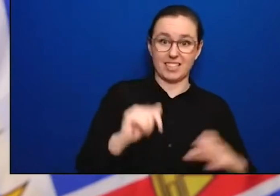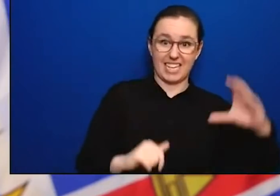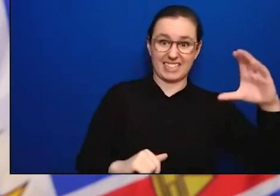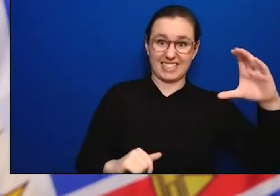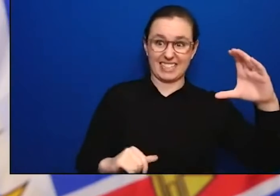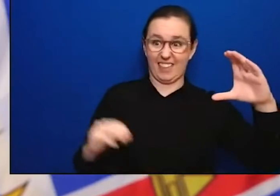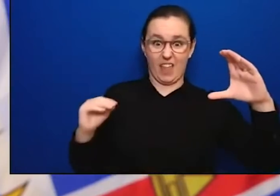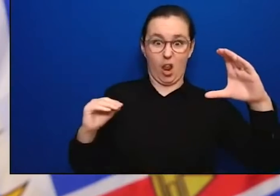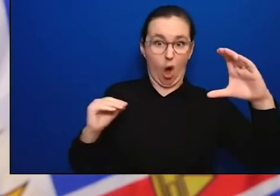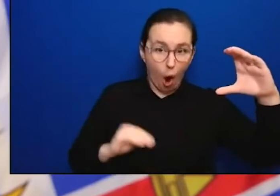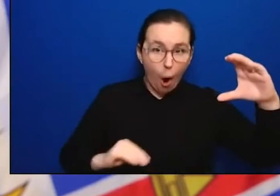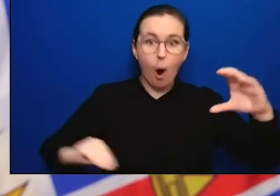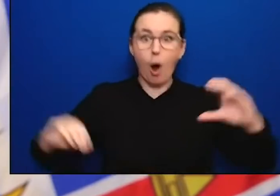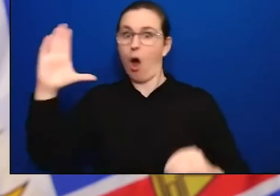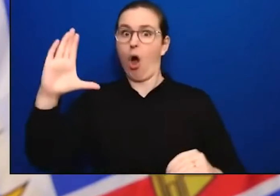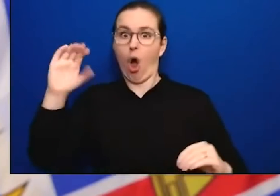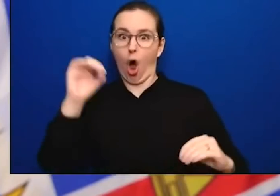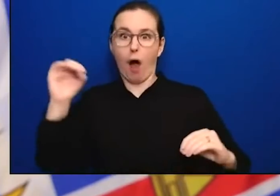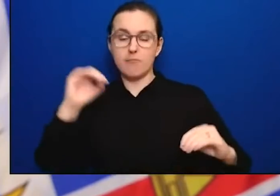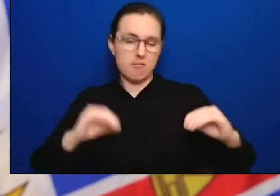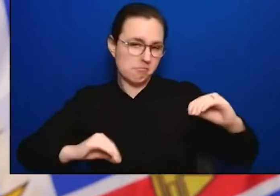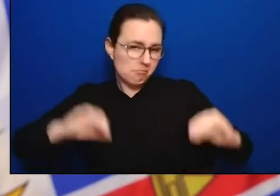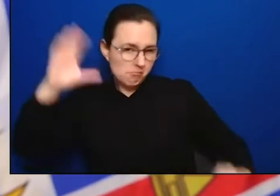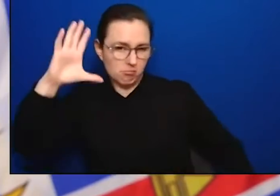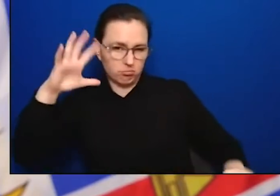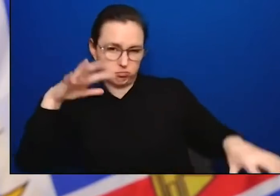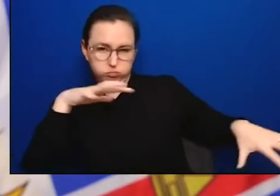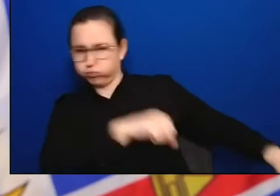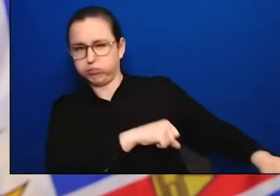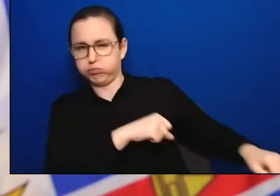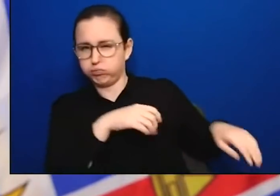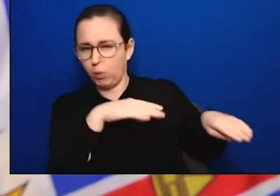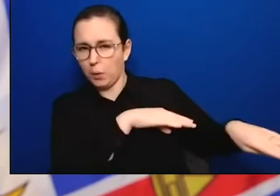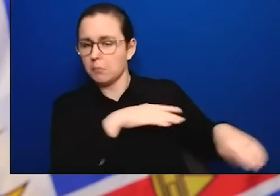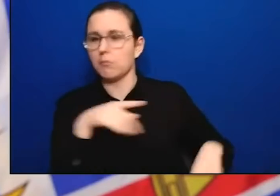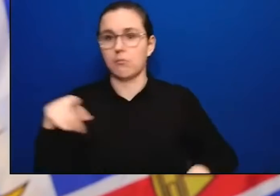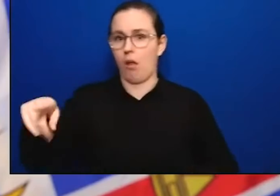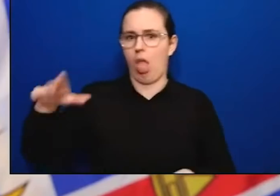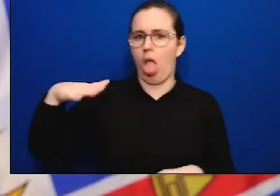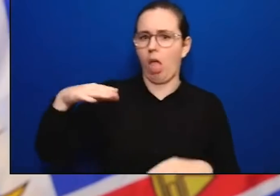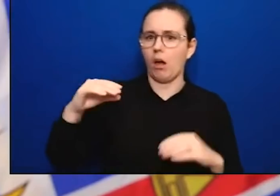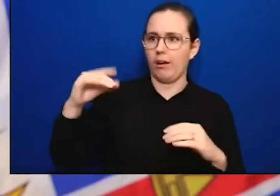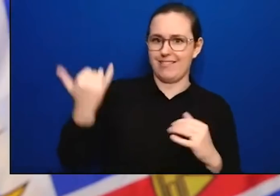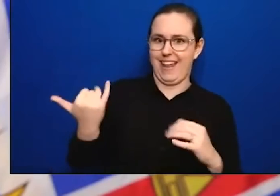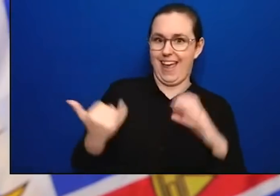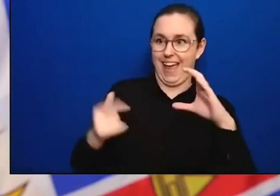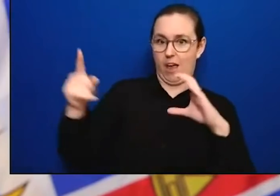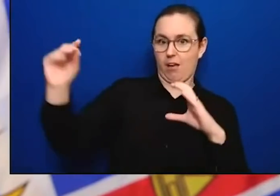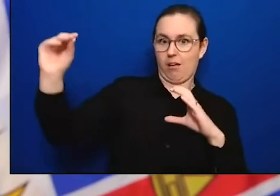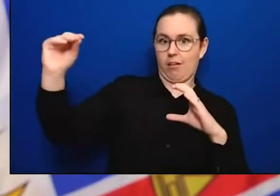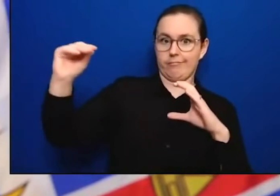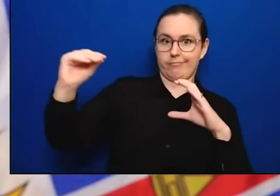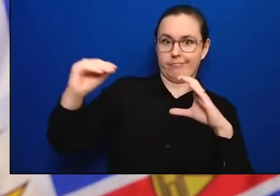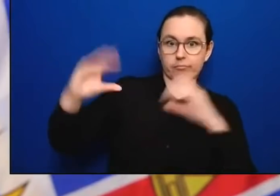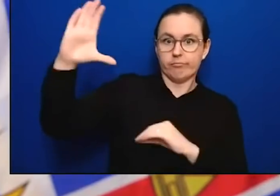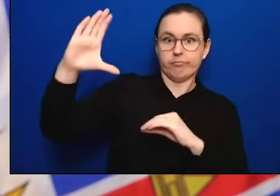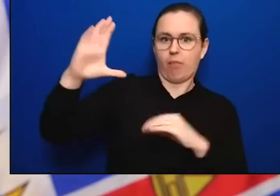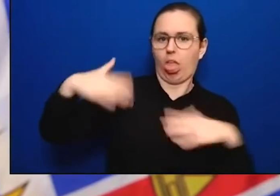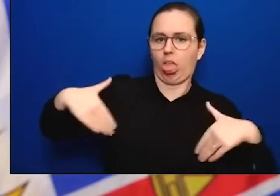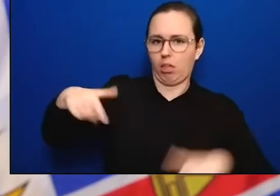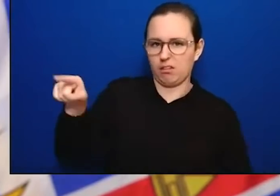Omicron, as we saw Omicron take over from Delta, for example. So it is, I think, very similar to what we saw here, where you